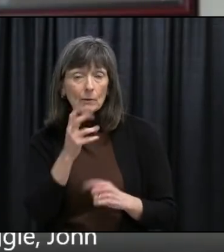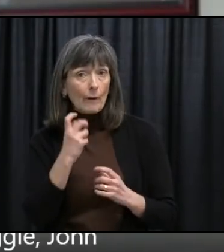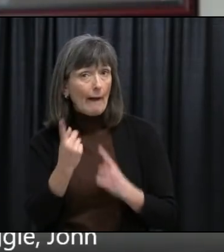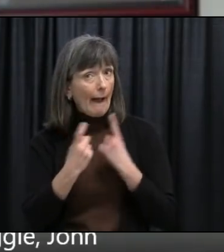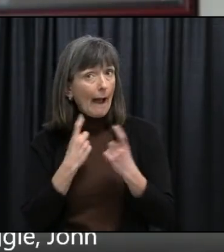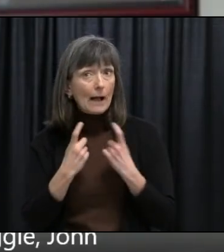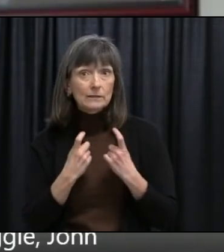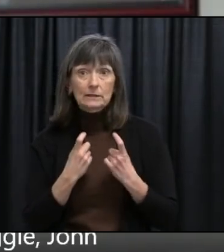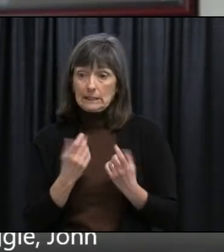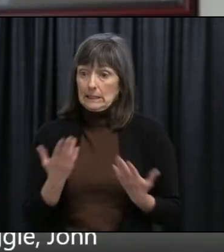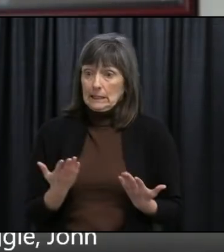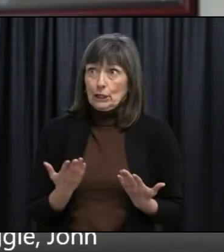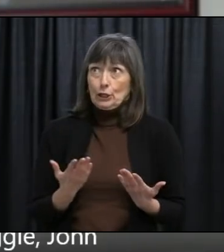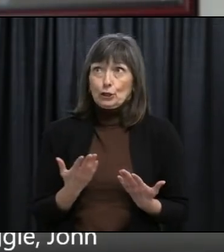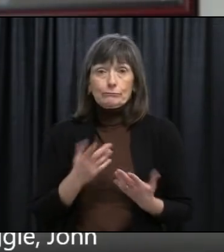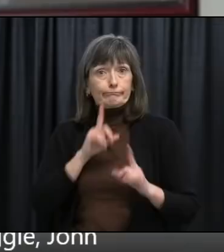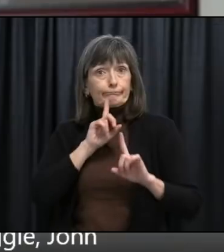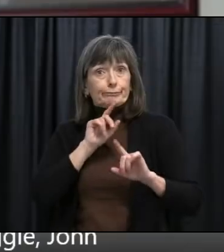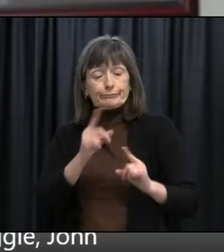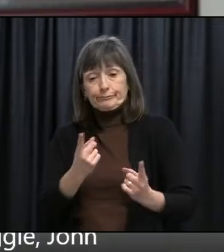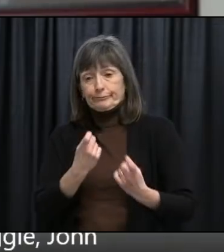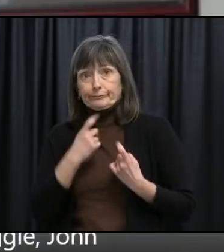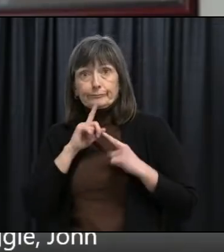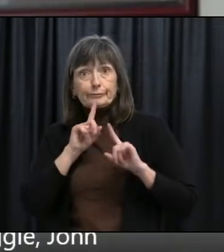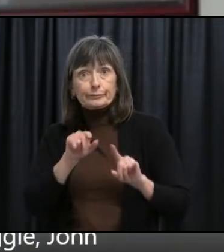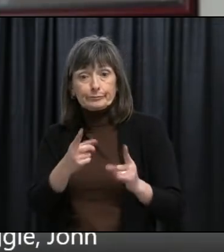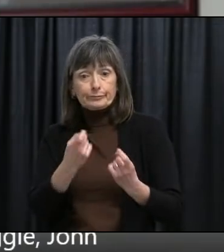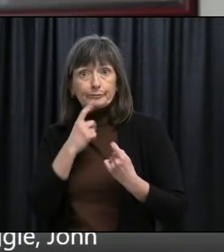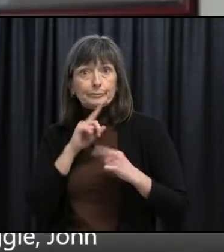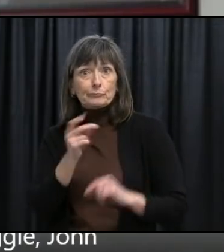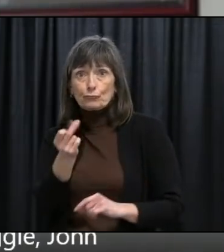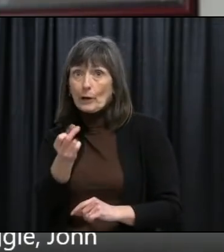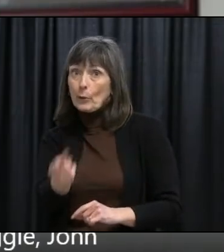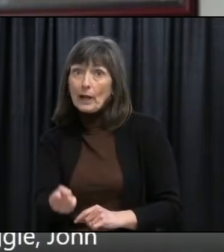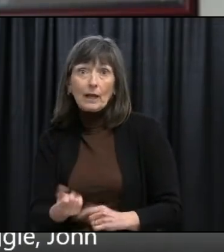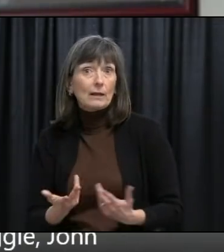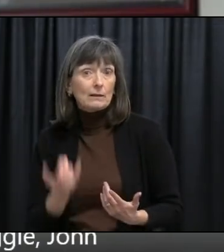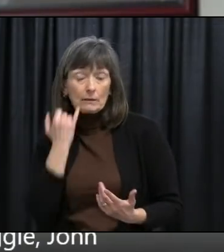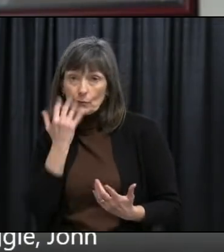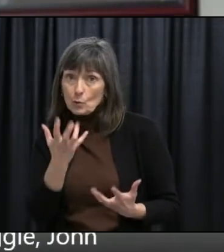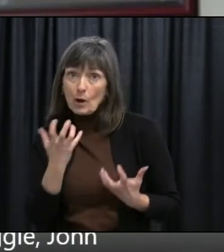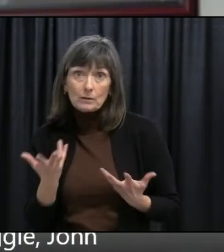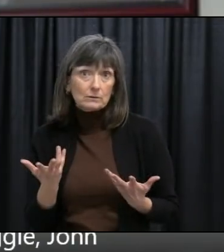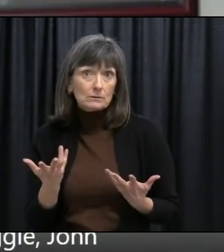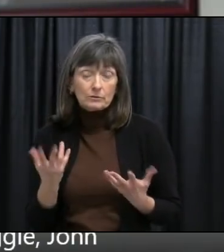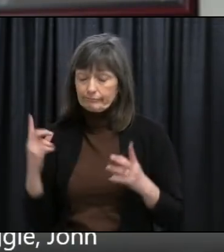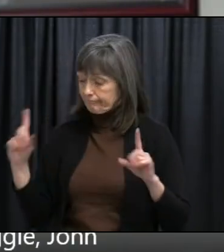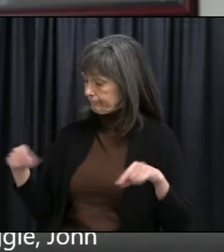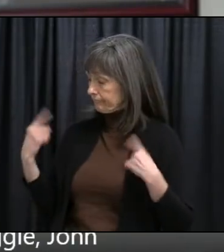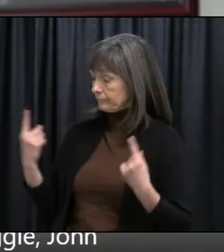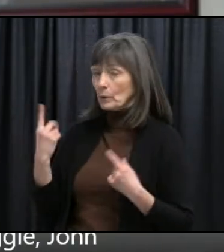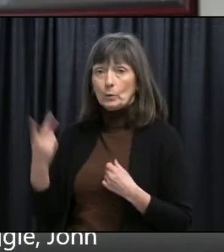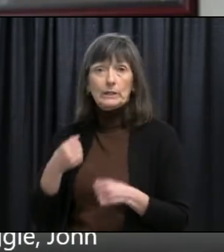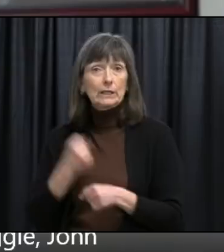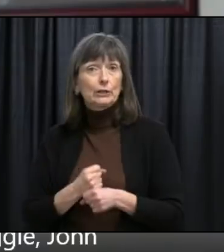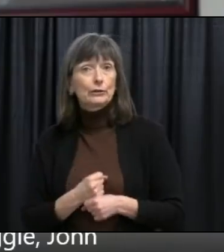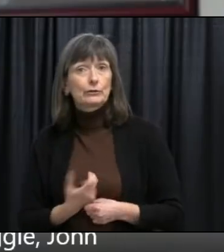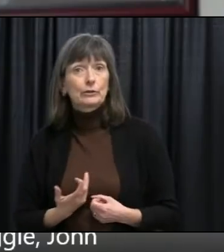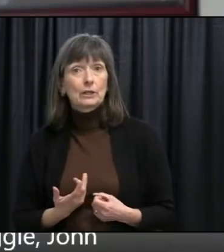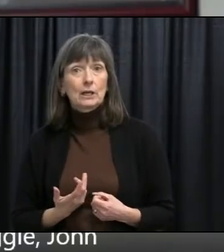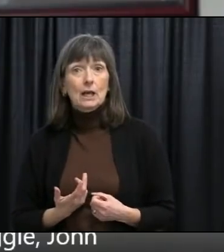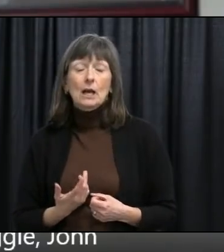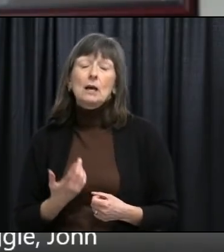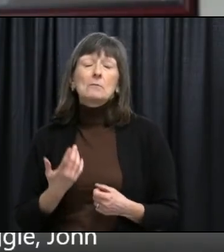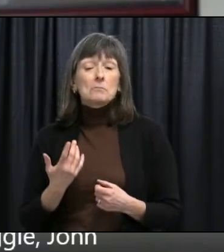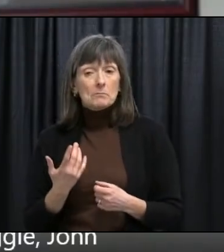well in real time as this pandemic has unfolded. And I think it's taken its